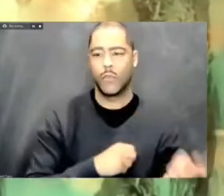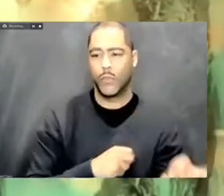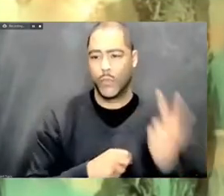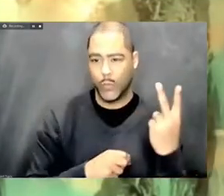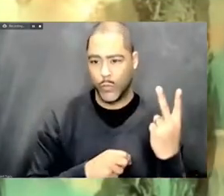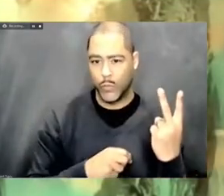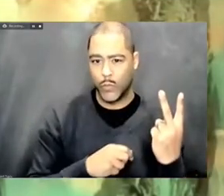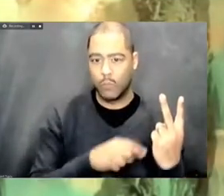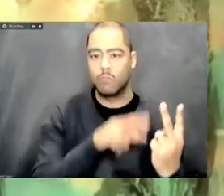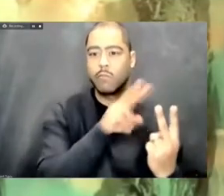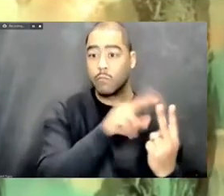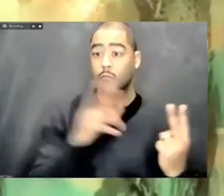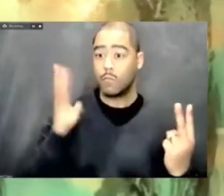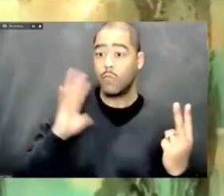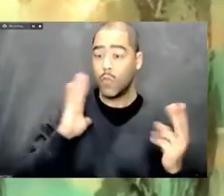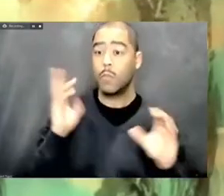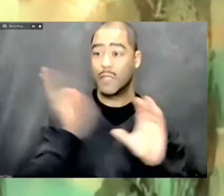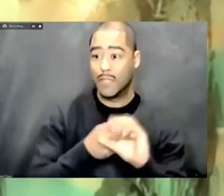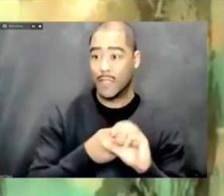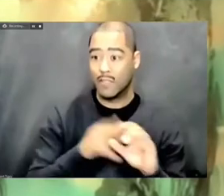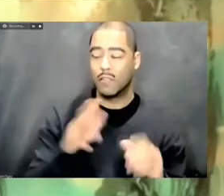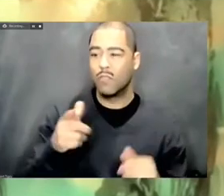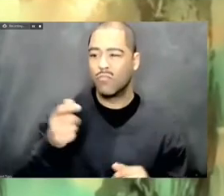judging. The first is,